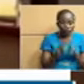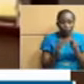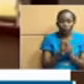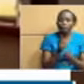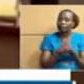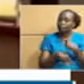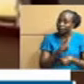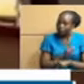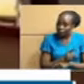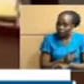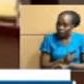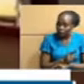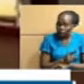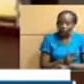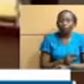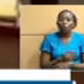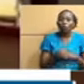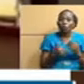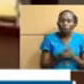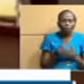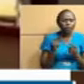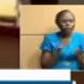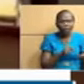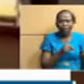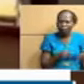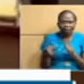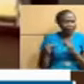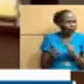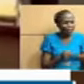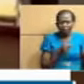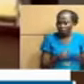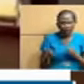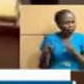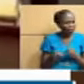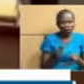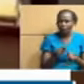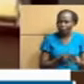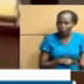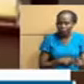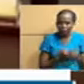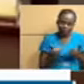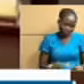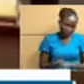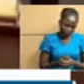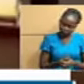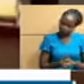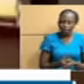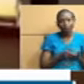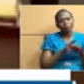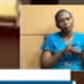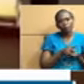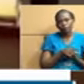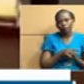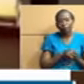disabilities. This has been debated on and on and on. So by and large, Charles,